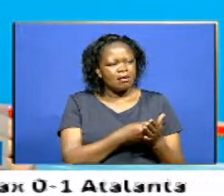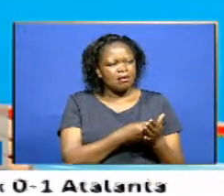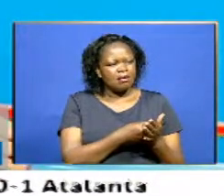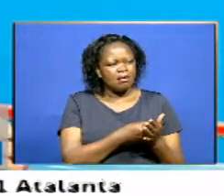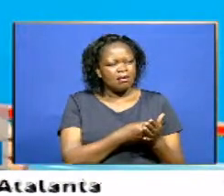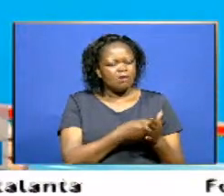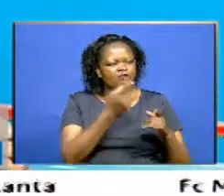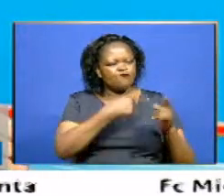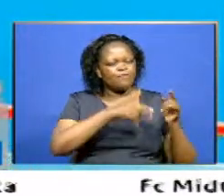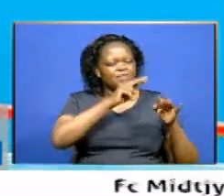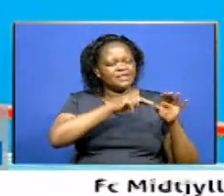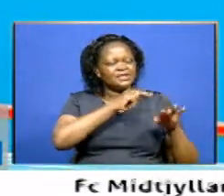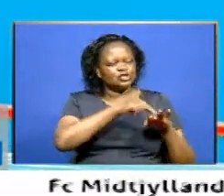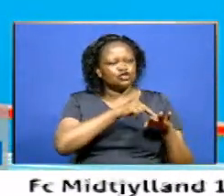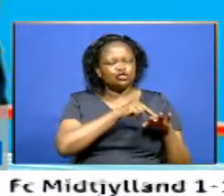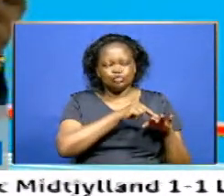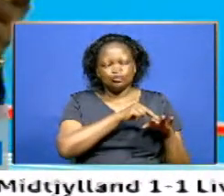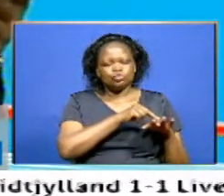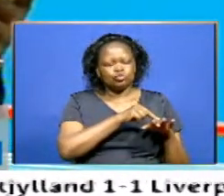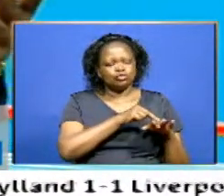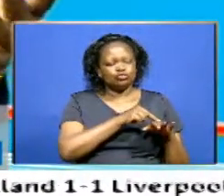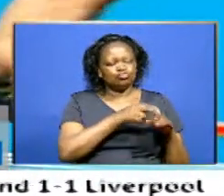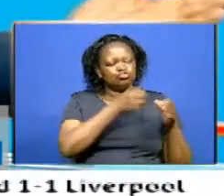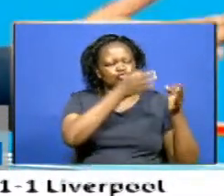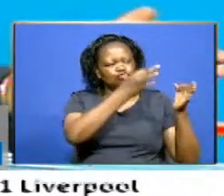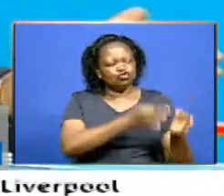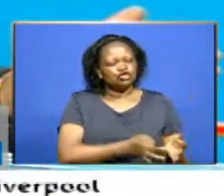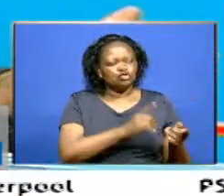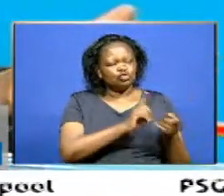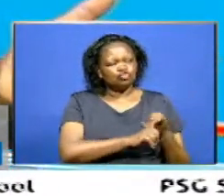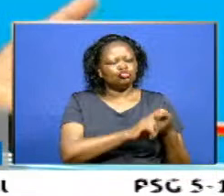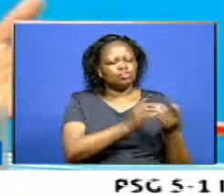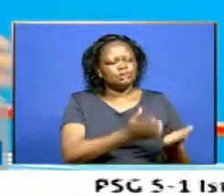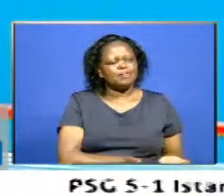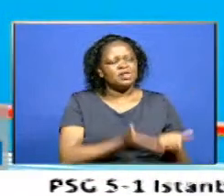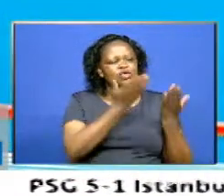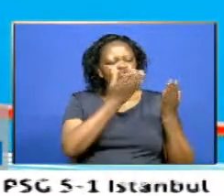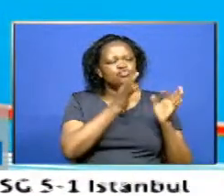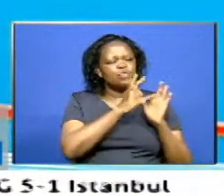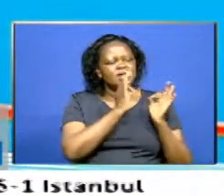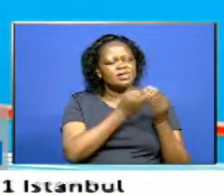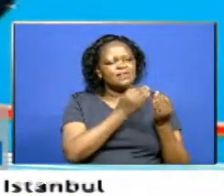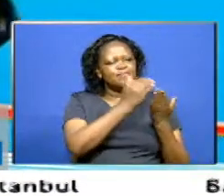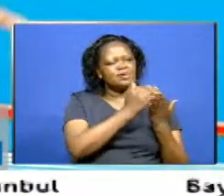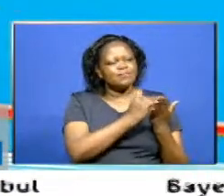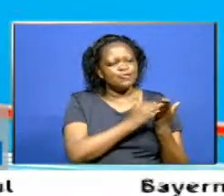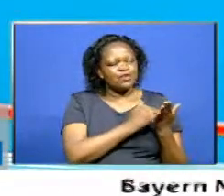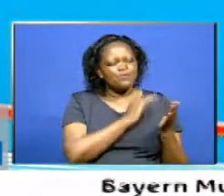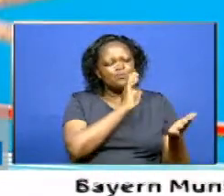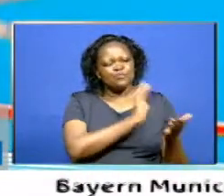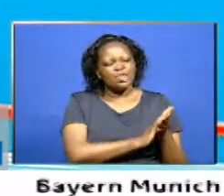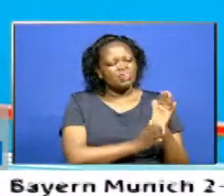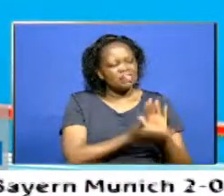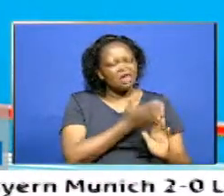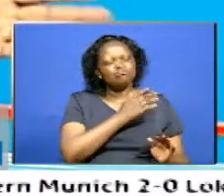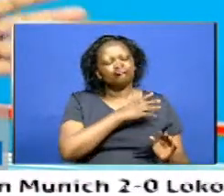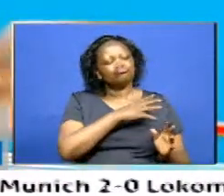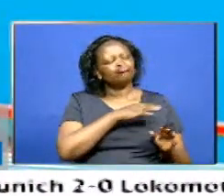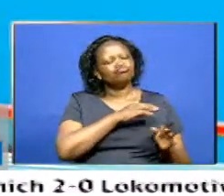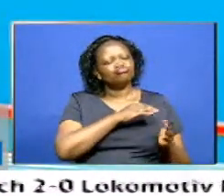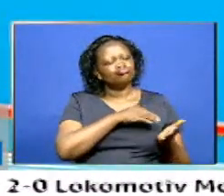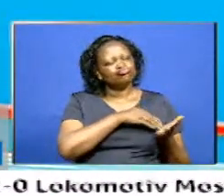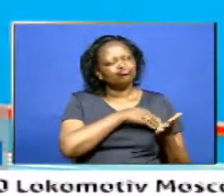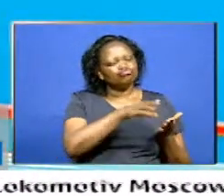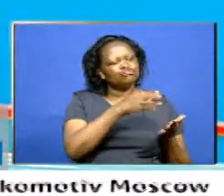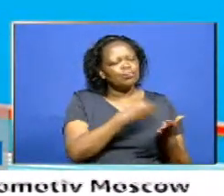the national coffers, to, let's say, the Inua Jamii programs, without first of all going to other ministries. Do you think this